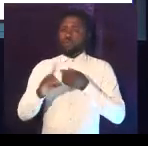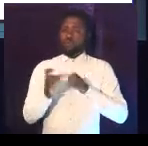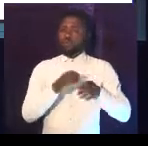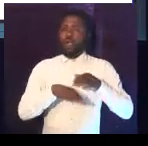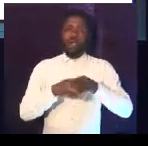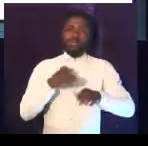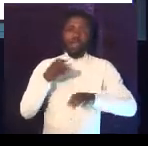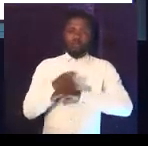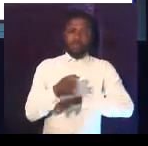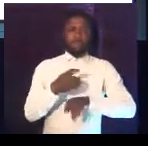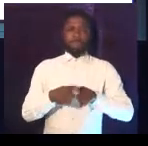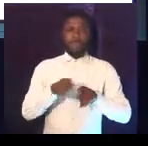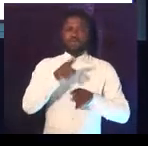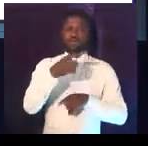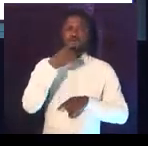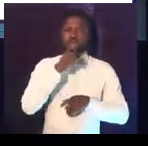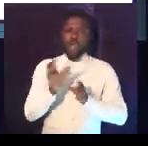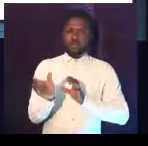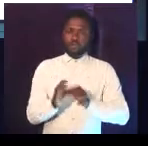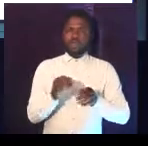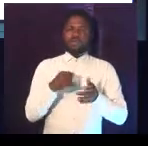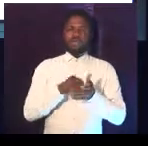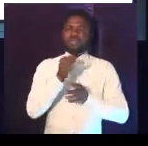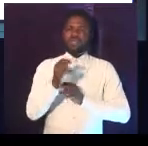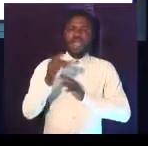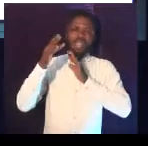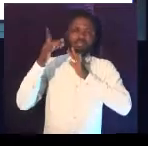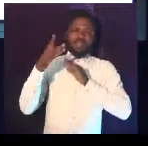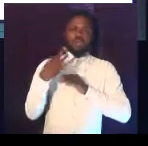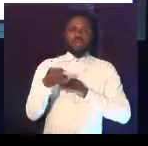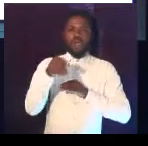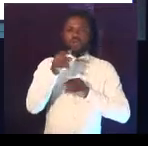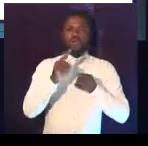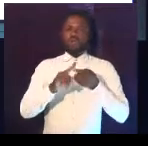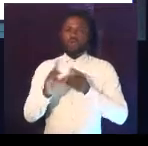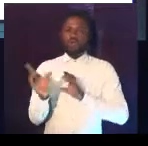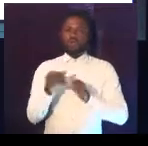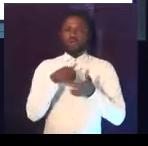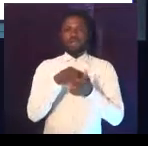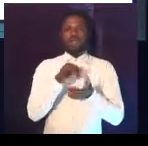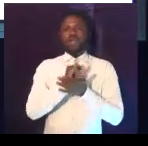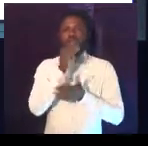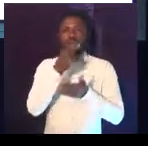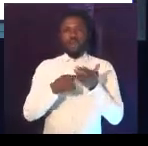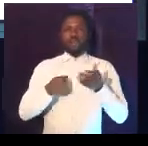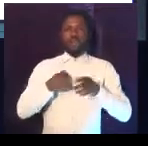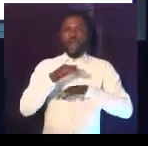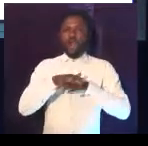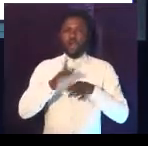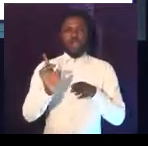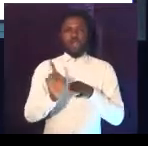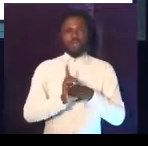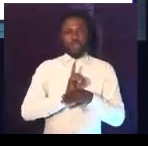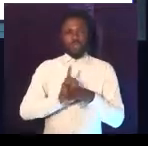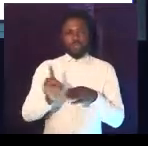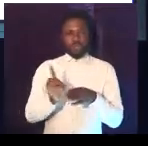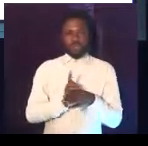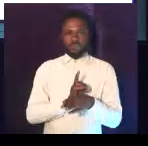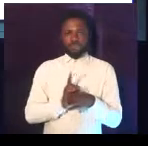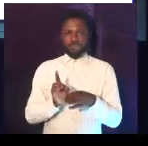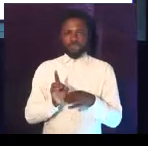to do under force or you must do, but it's expected of you to do it. That's what we refer to